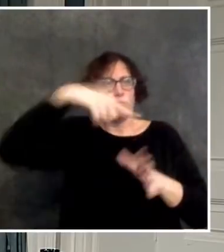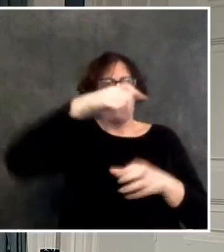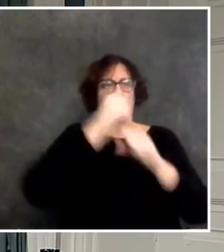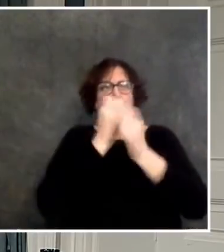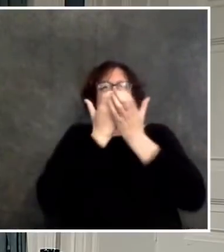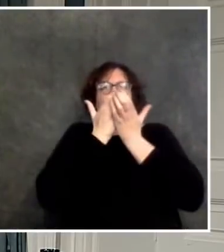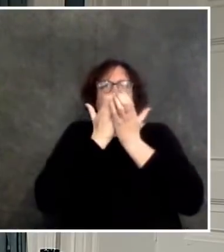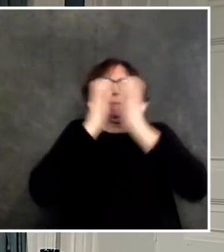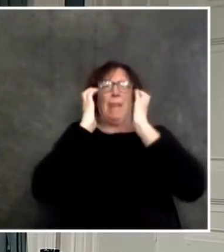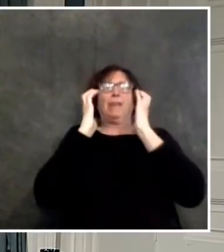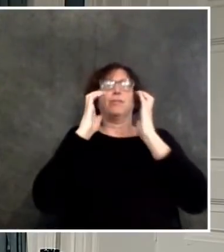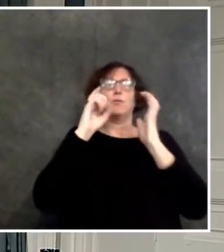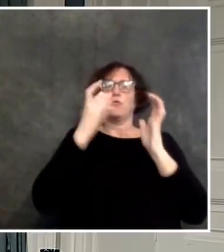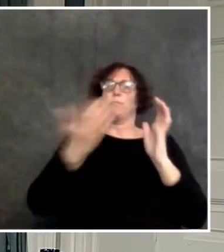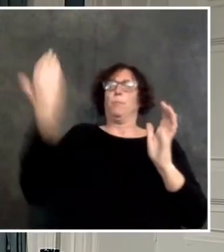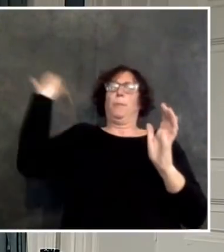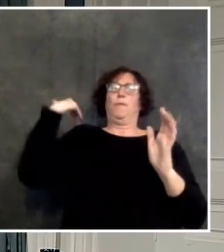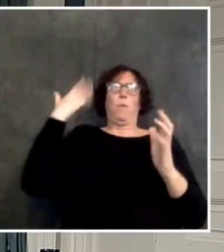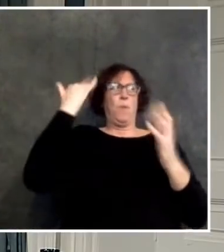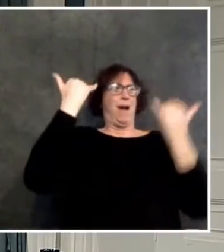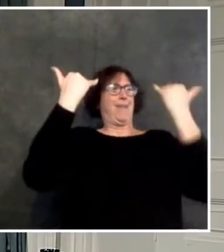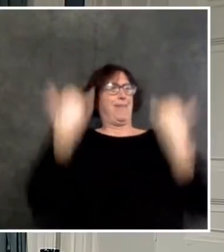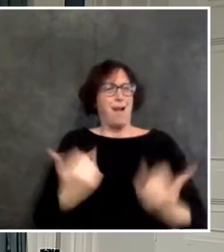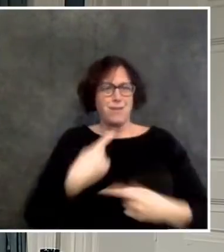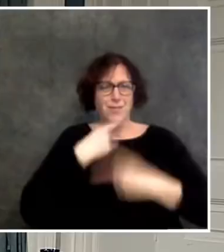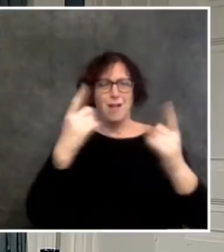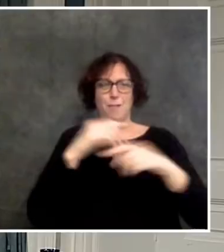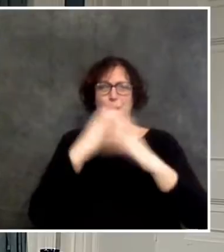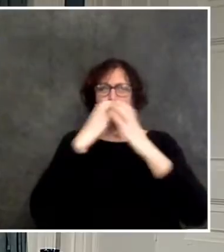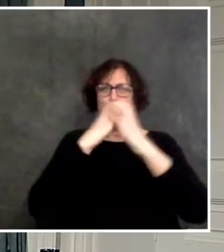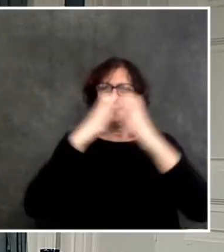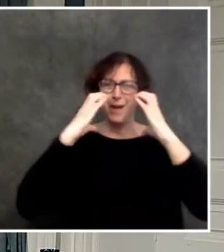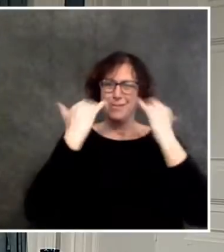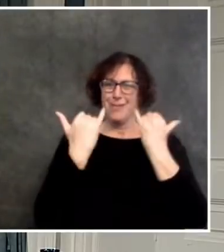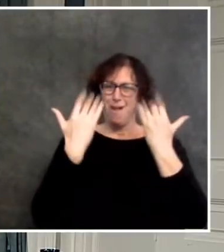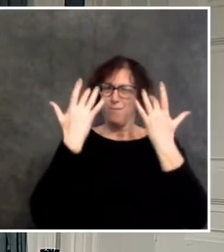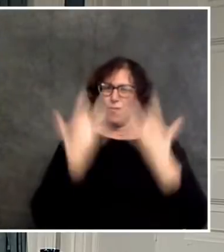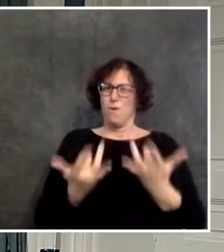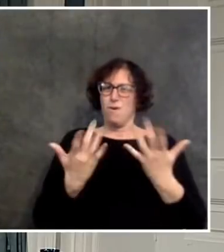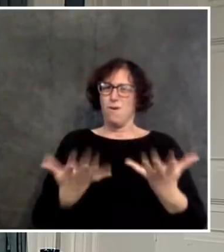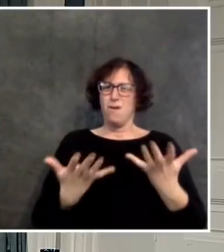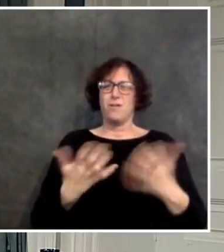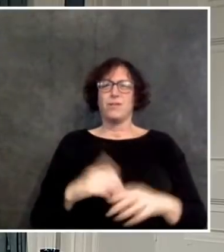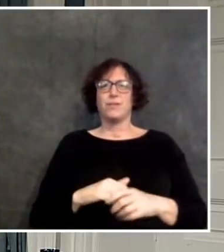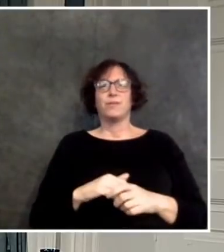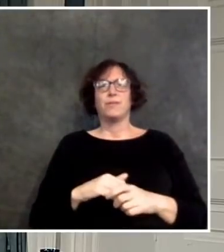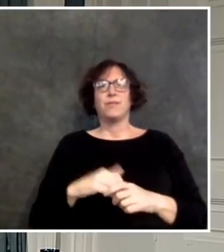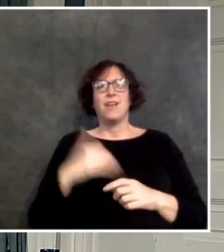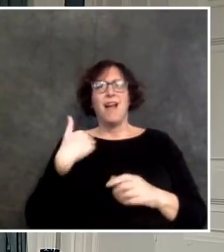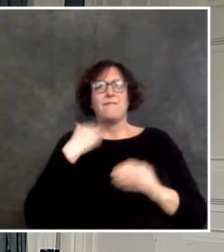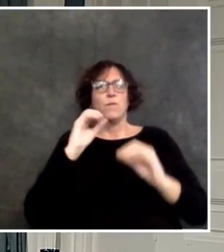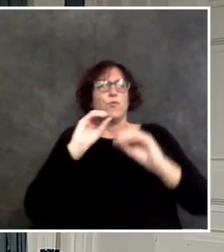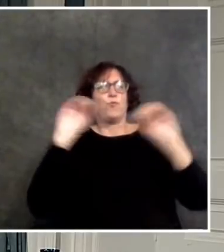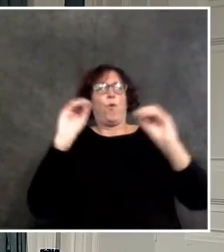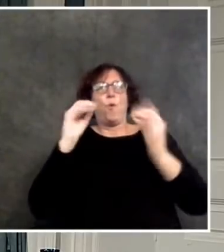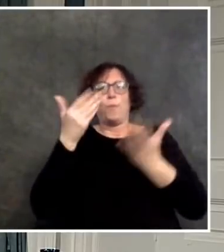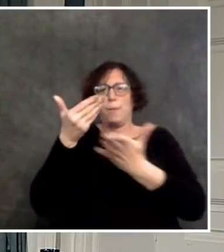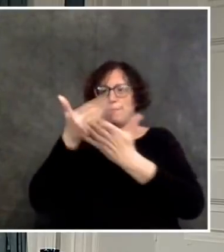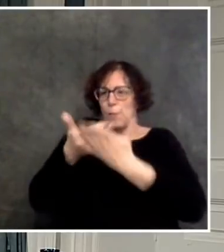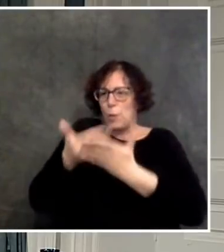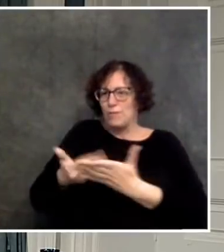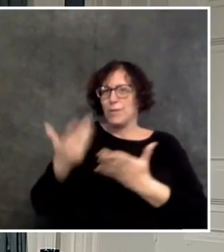other. And it seemed that the message coming out of the administration was that the prime concern